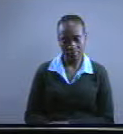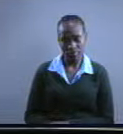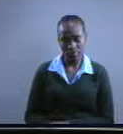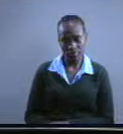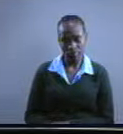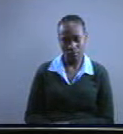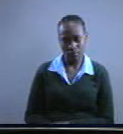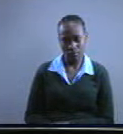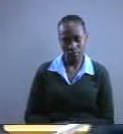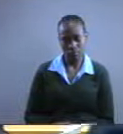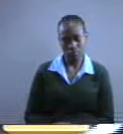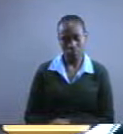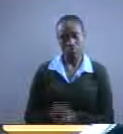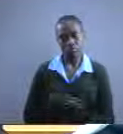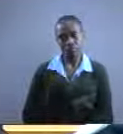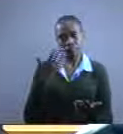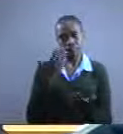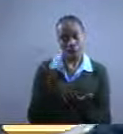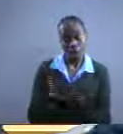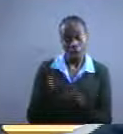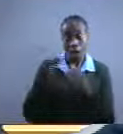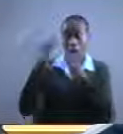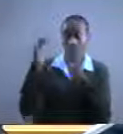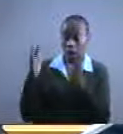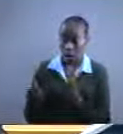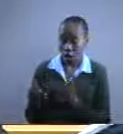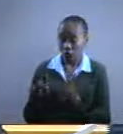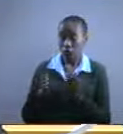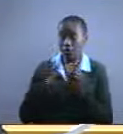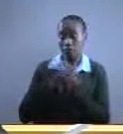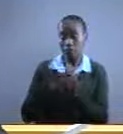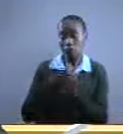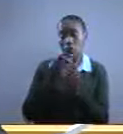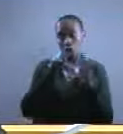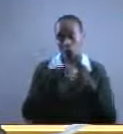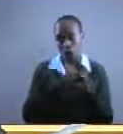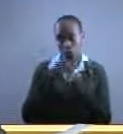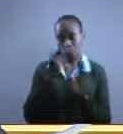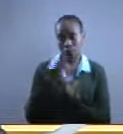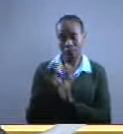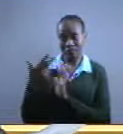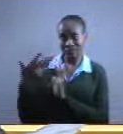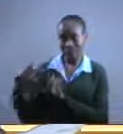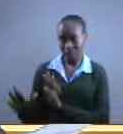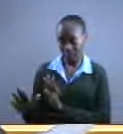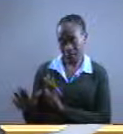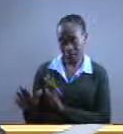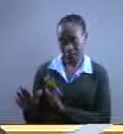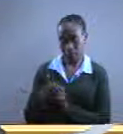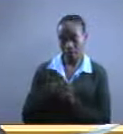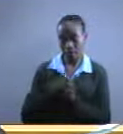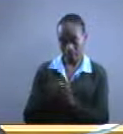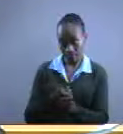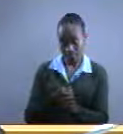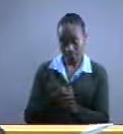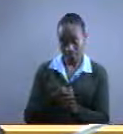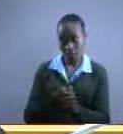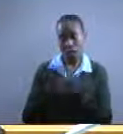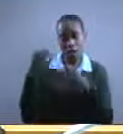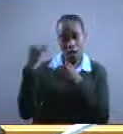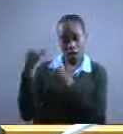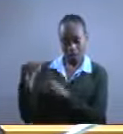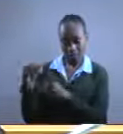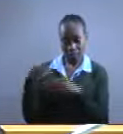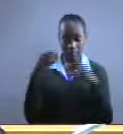I move that the House, notwithstanding Rule 29, which provides for the sequence of proceedings, limits